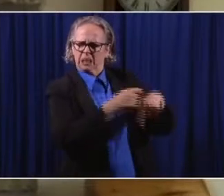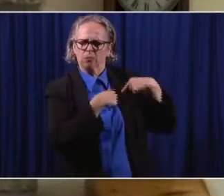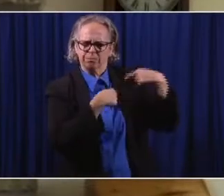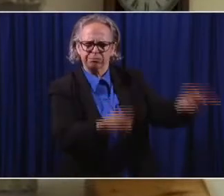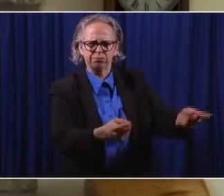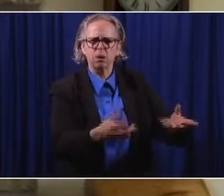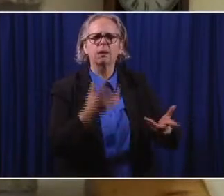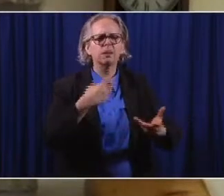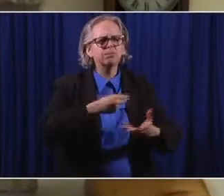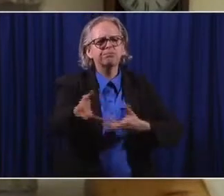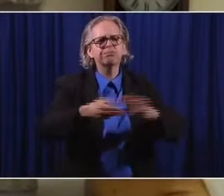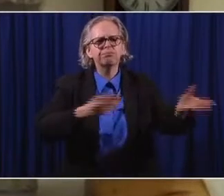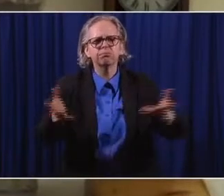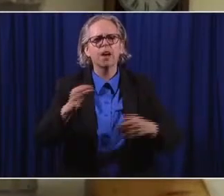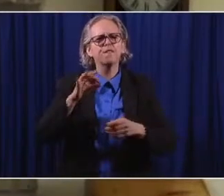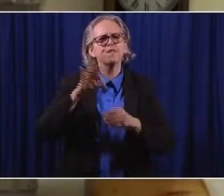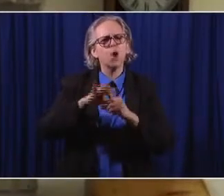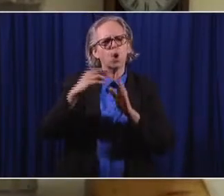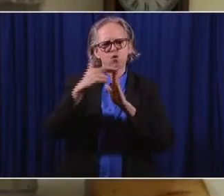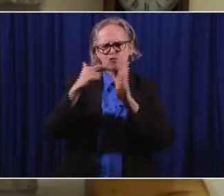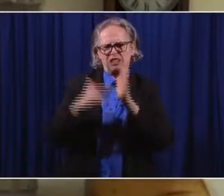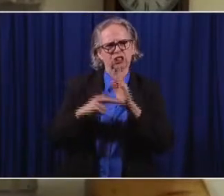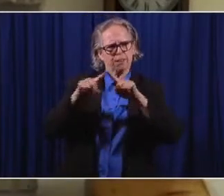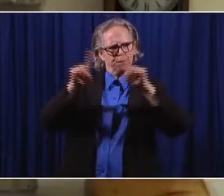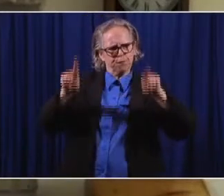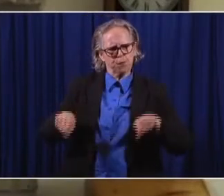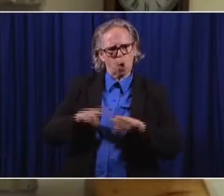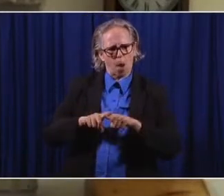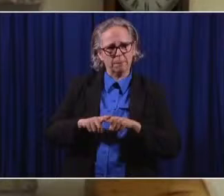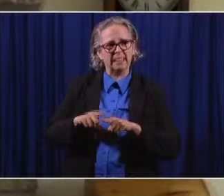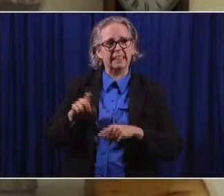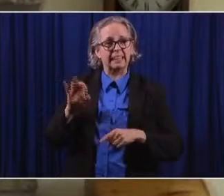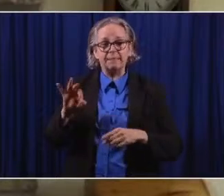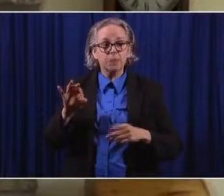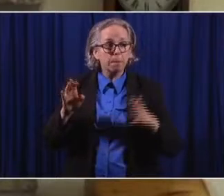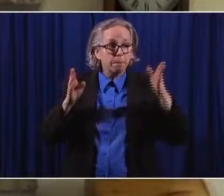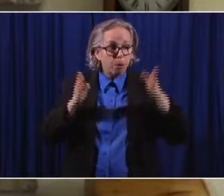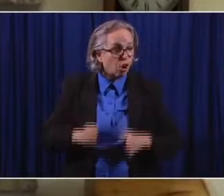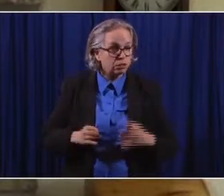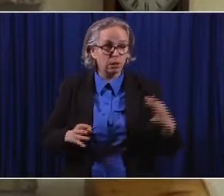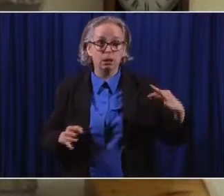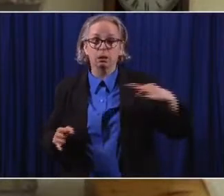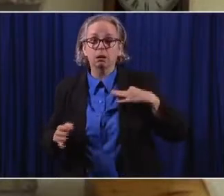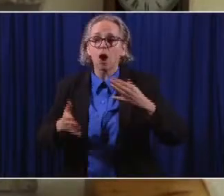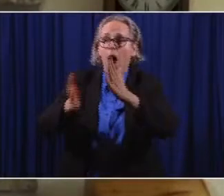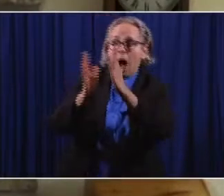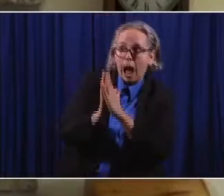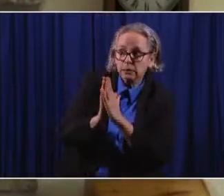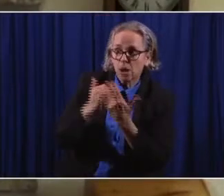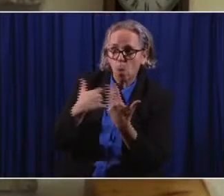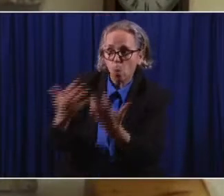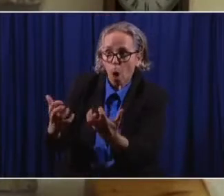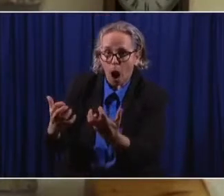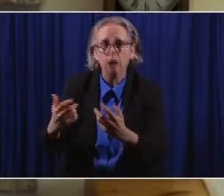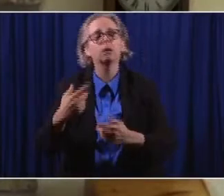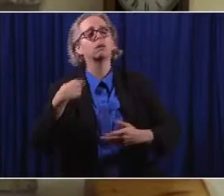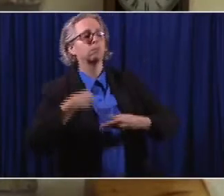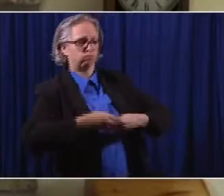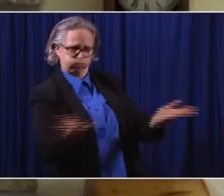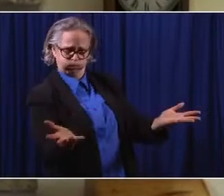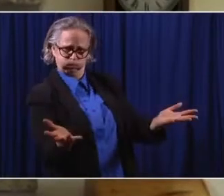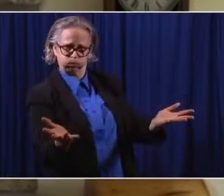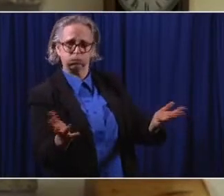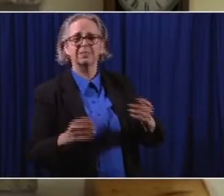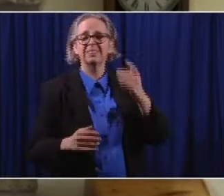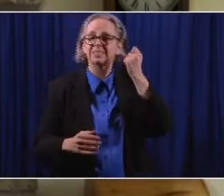their request. There's a place where they can, my understanding, a place where they can actually click that if they want that. The Department of